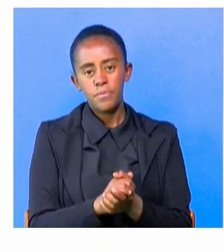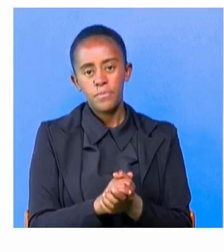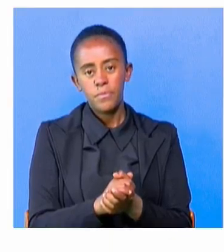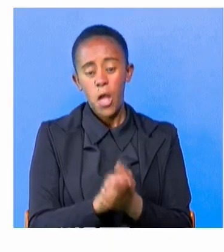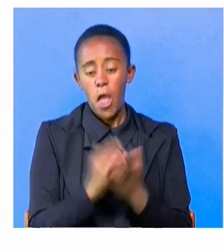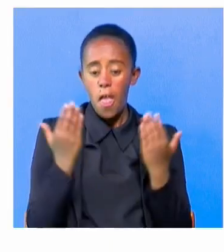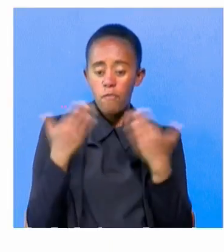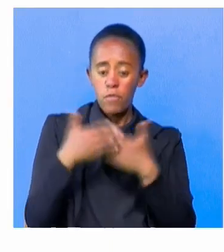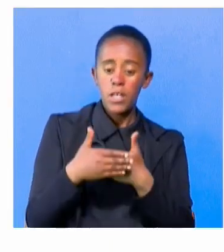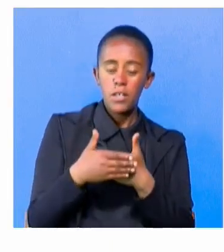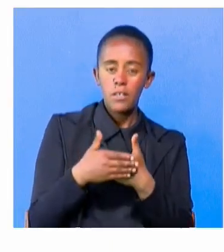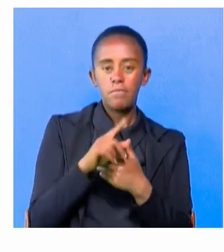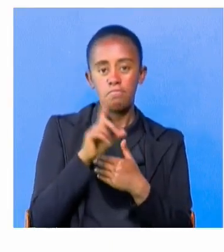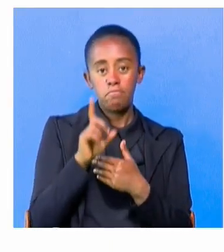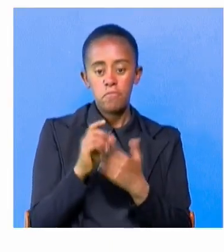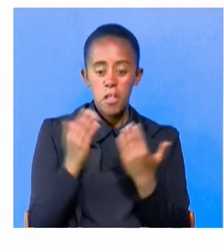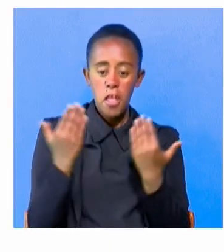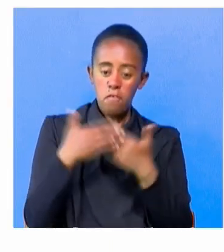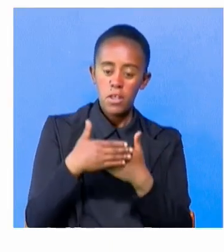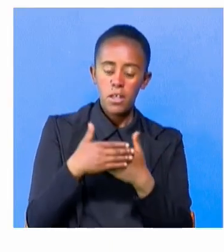Evening.